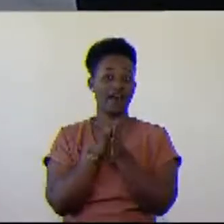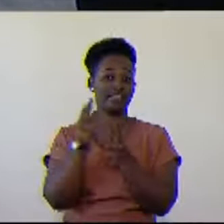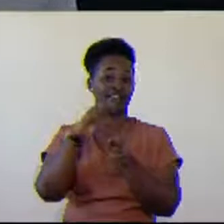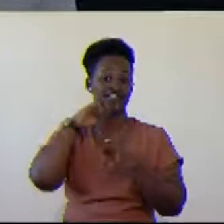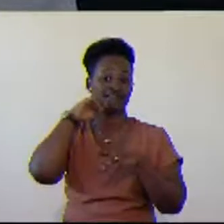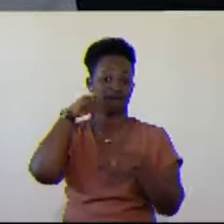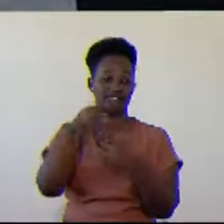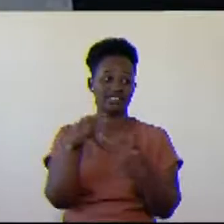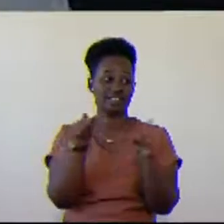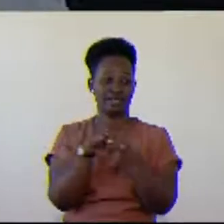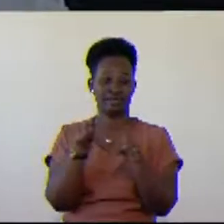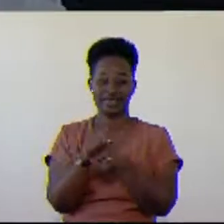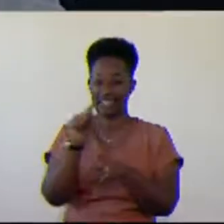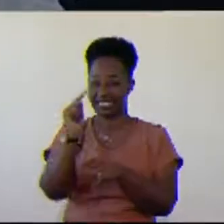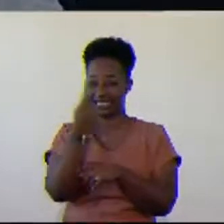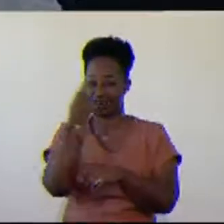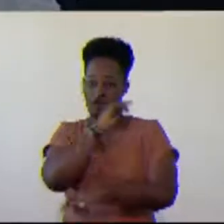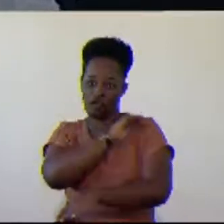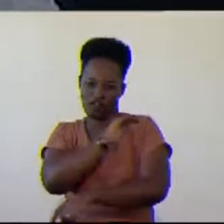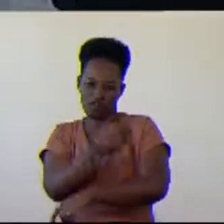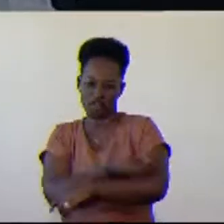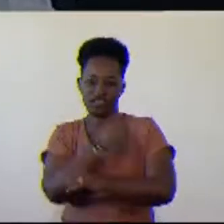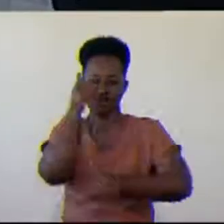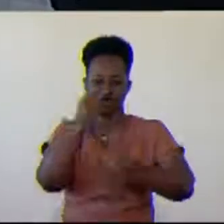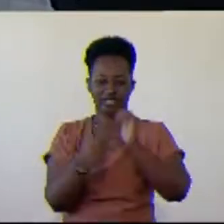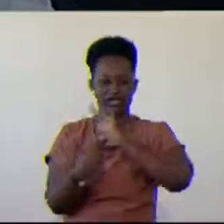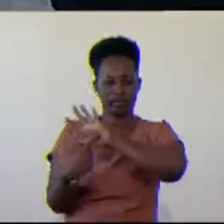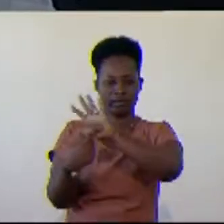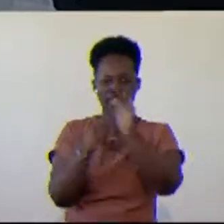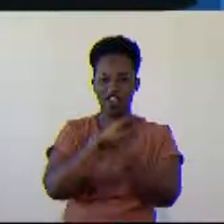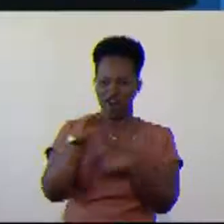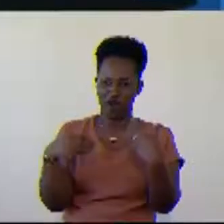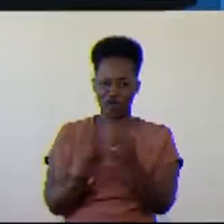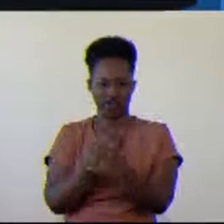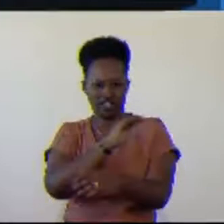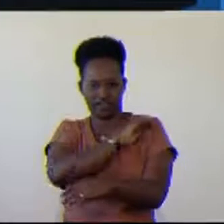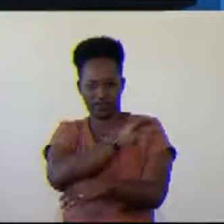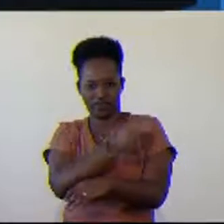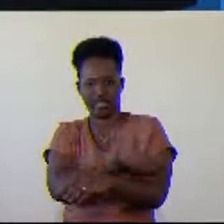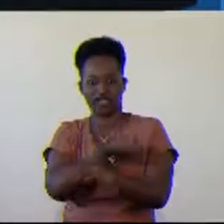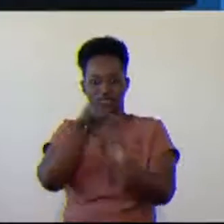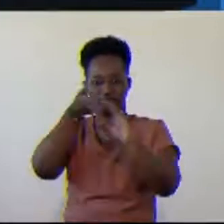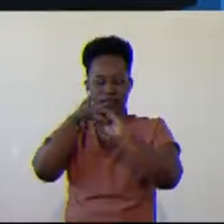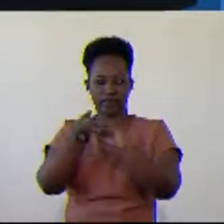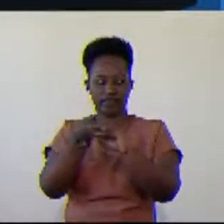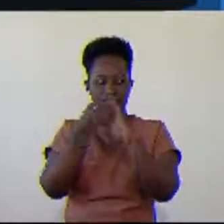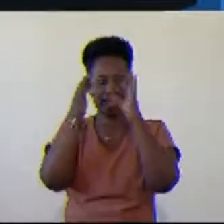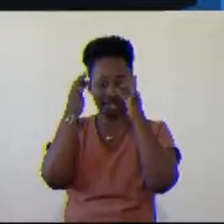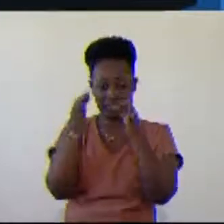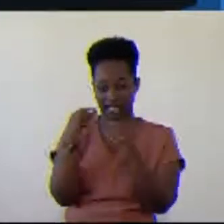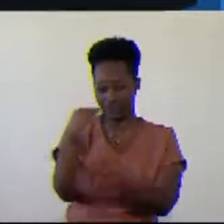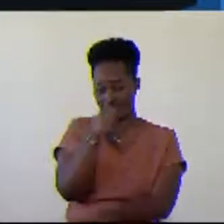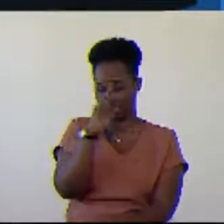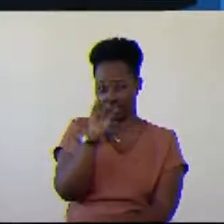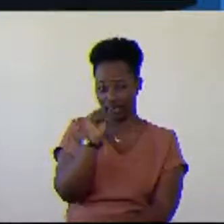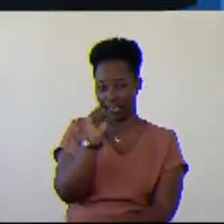resultant is that single force which represents all the forces being exerted by the by the gravity,